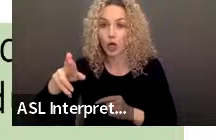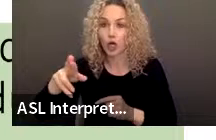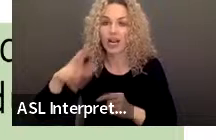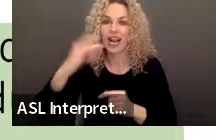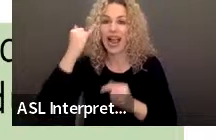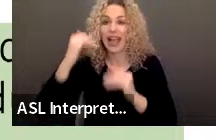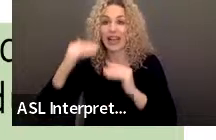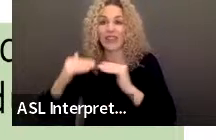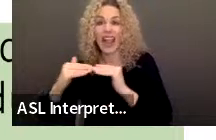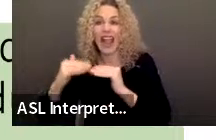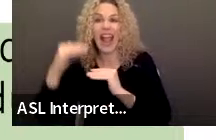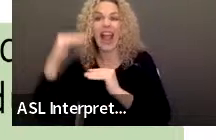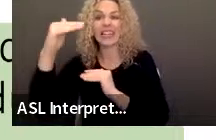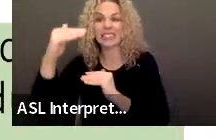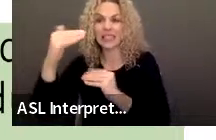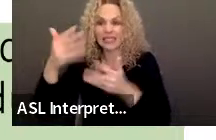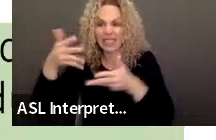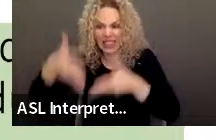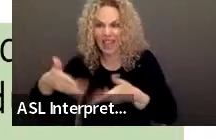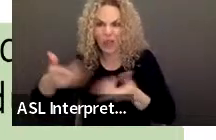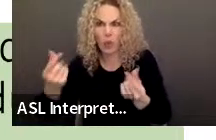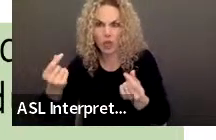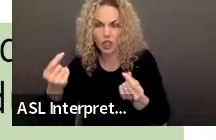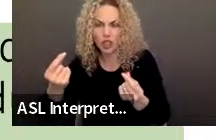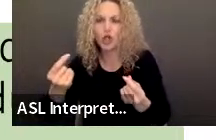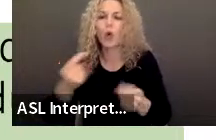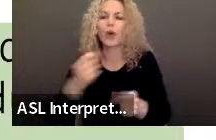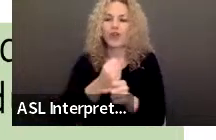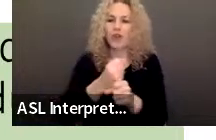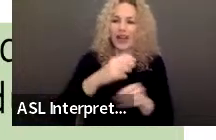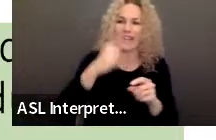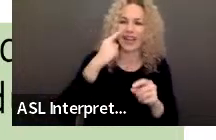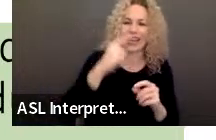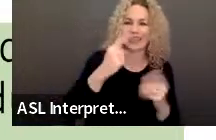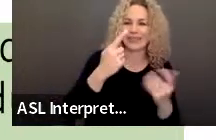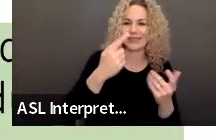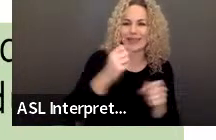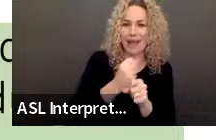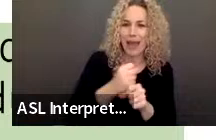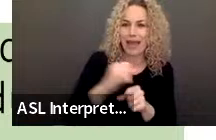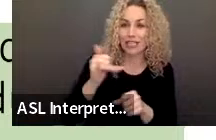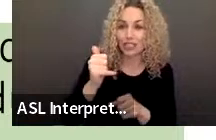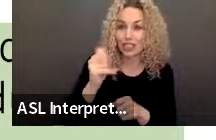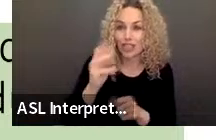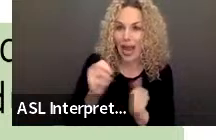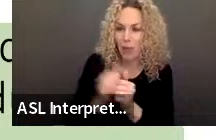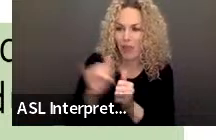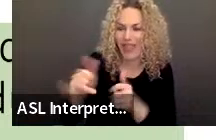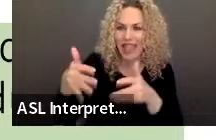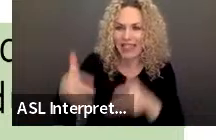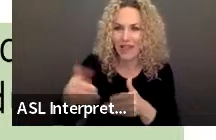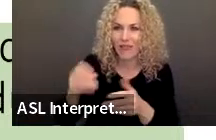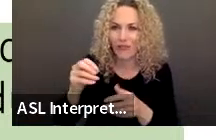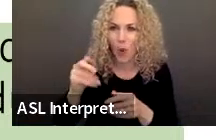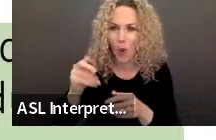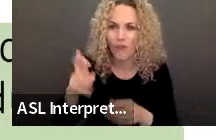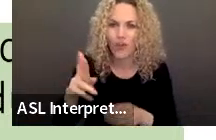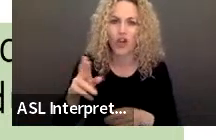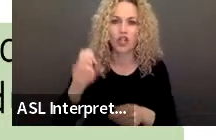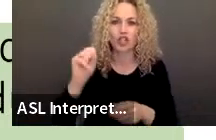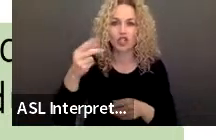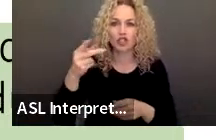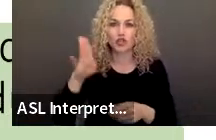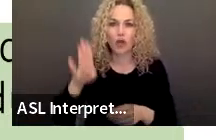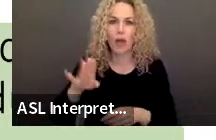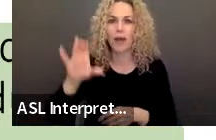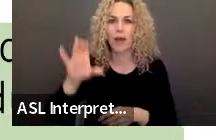into a shelf-stable product. So we have a line of jams, shrubs, if you're familiar with that,